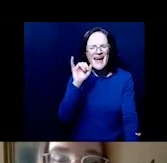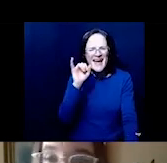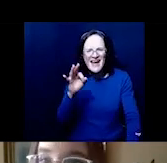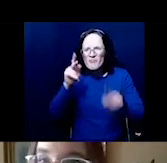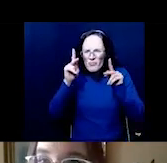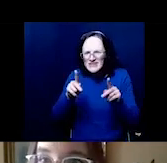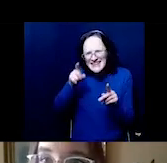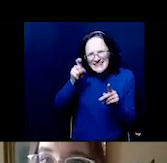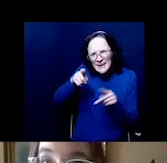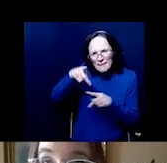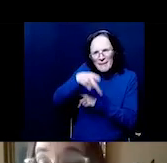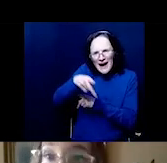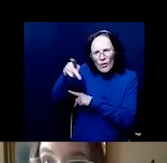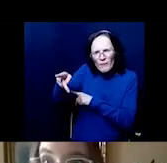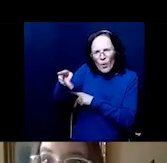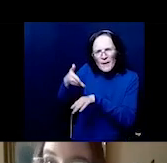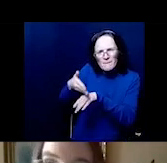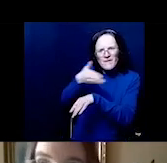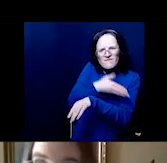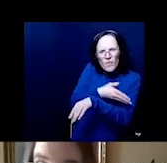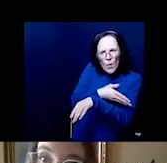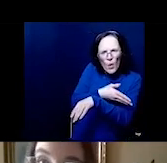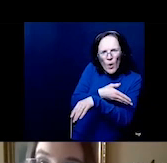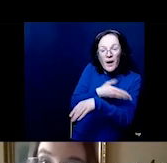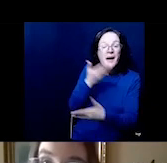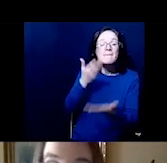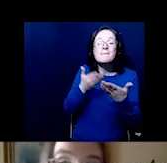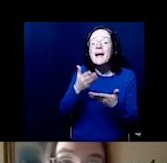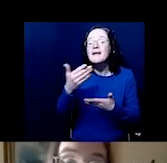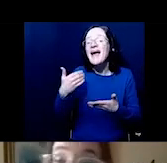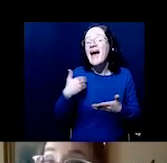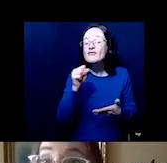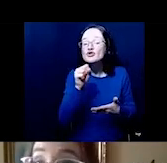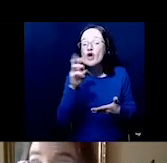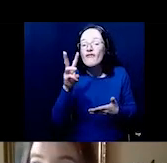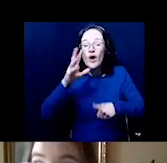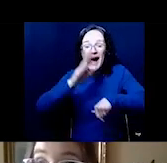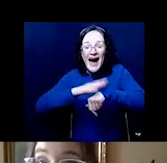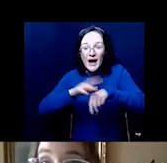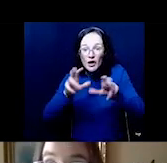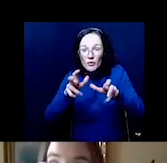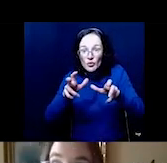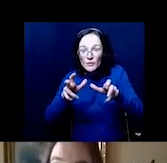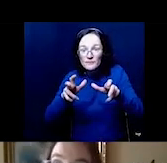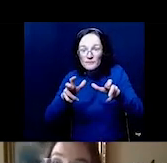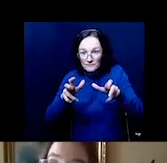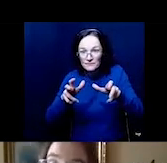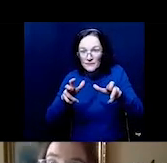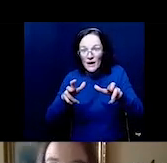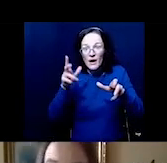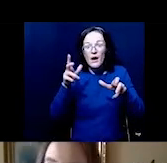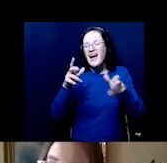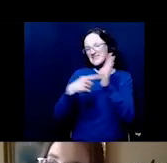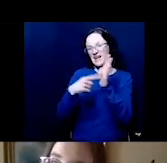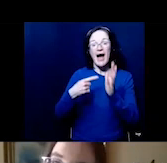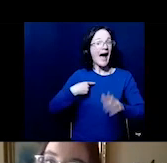PowerPoint to be able to see because they have a special software on their computer? Or for example, me, who have trouble taking notes, well, it